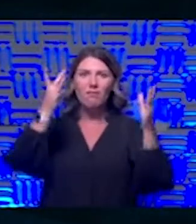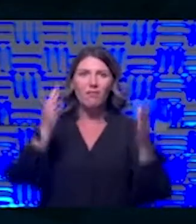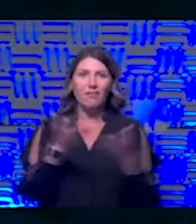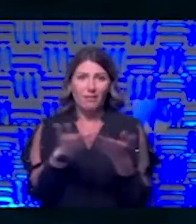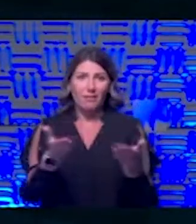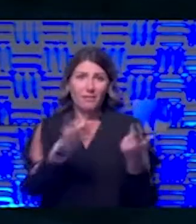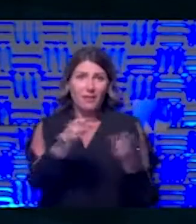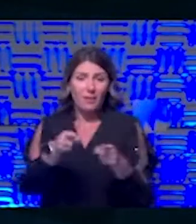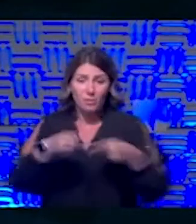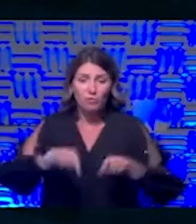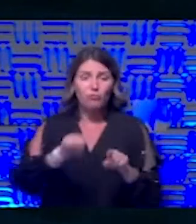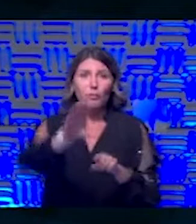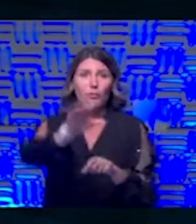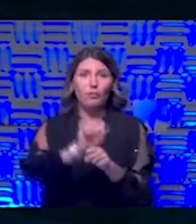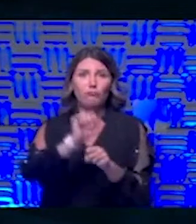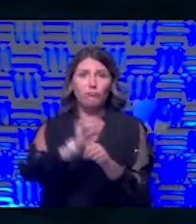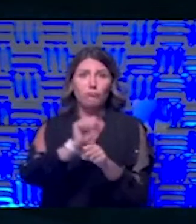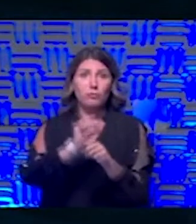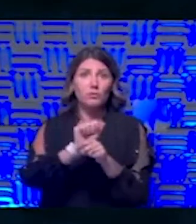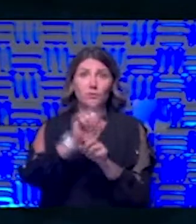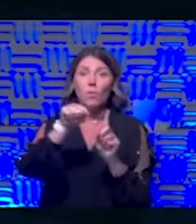shift. When they go to work,